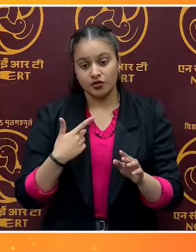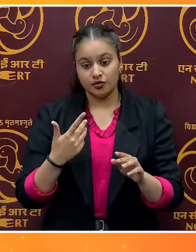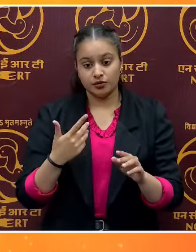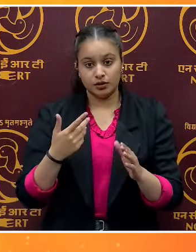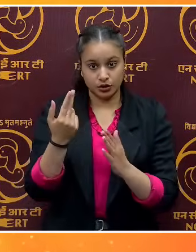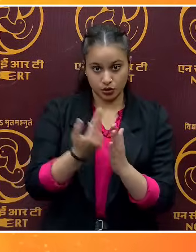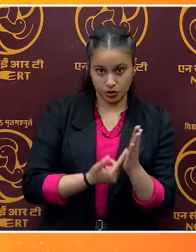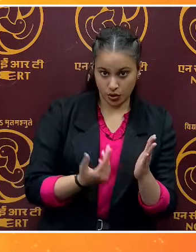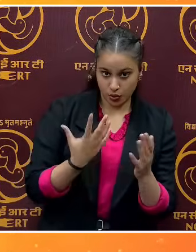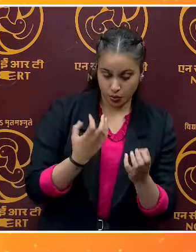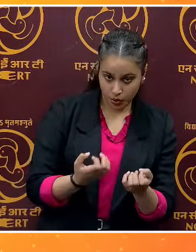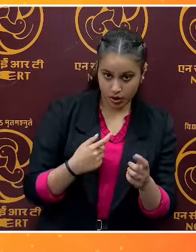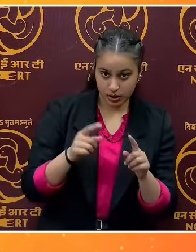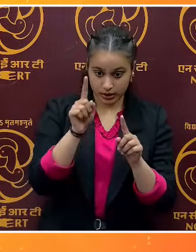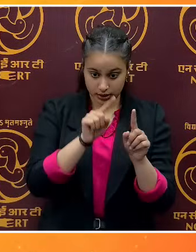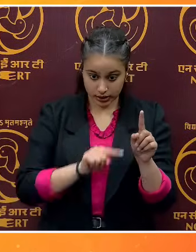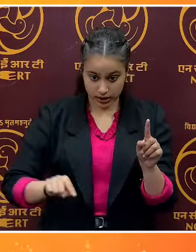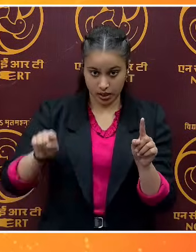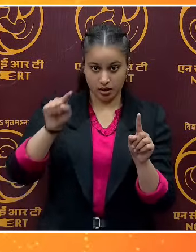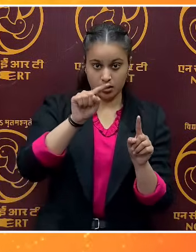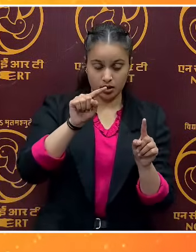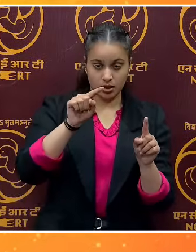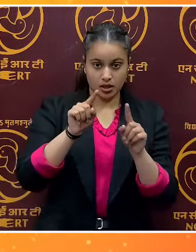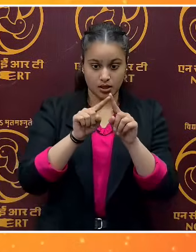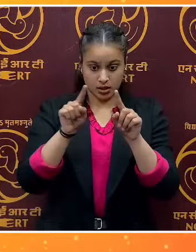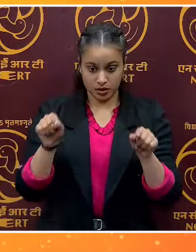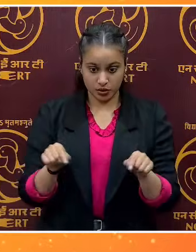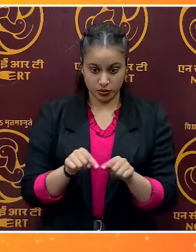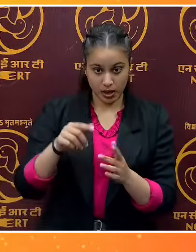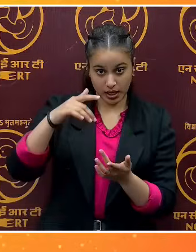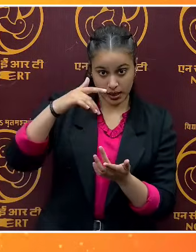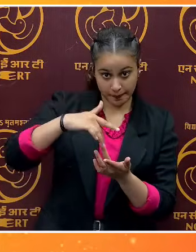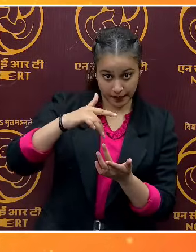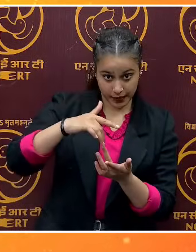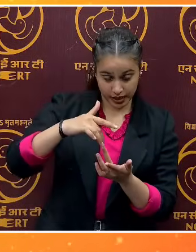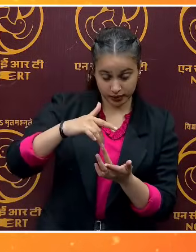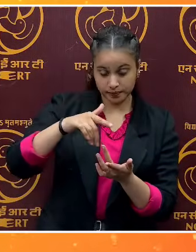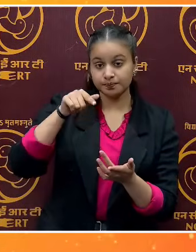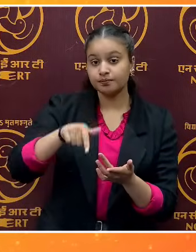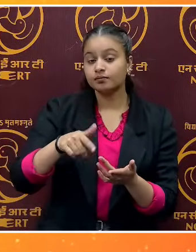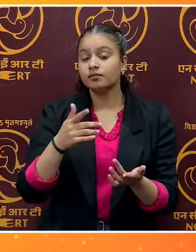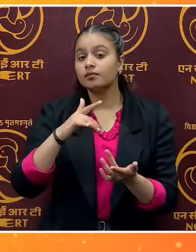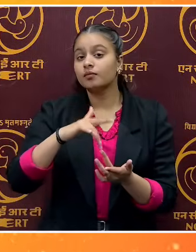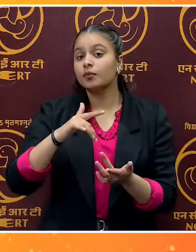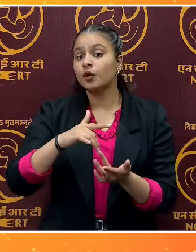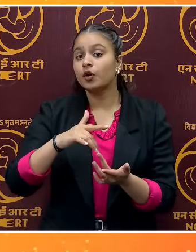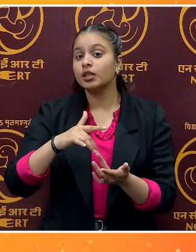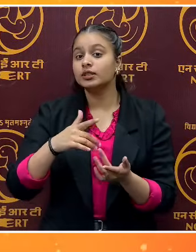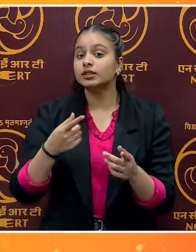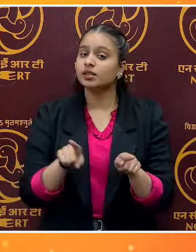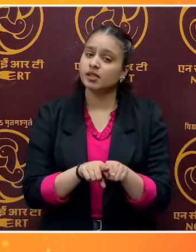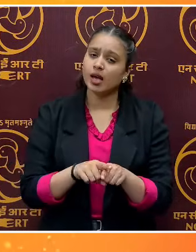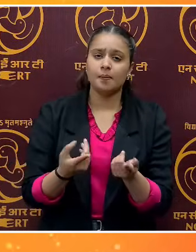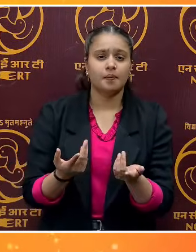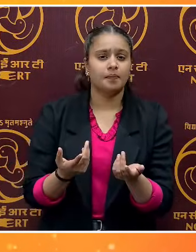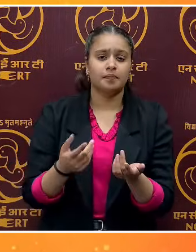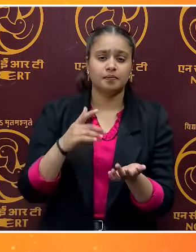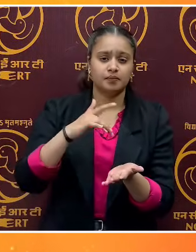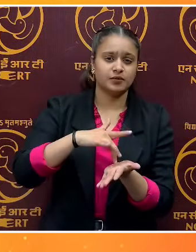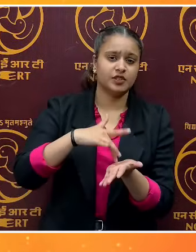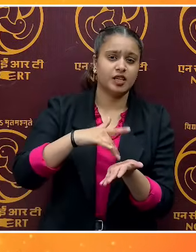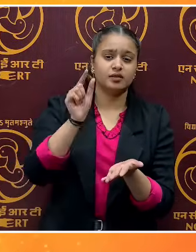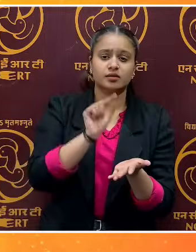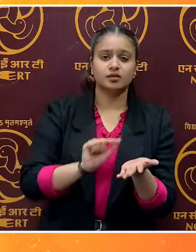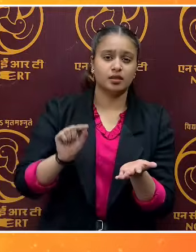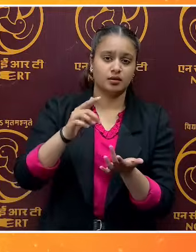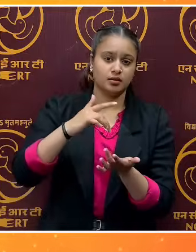draw a circle inside the square, that will be the point for the circle also. It will be the center of the